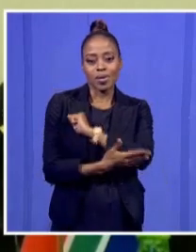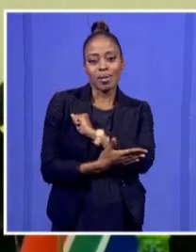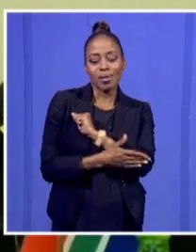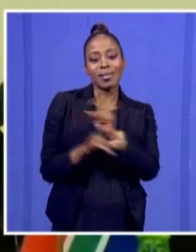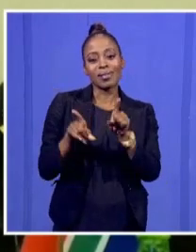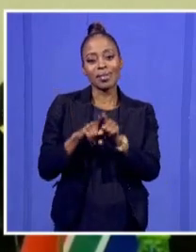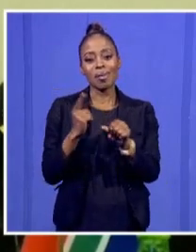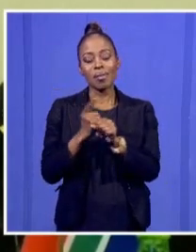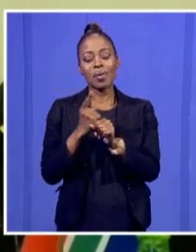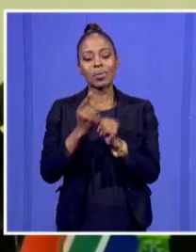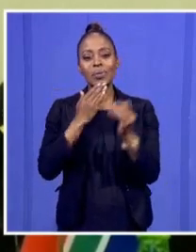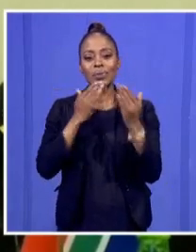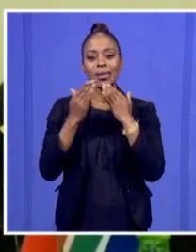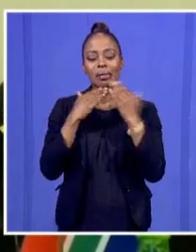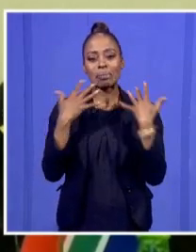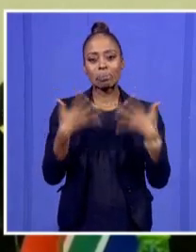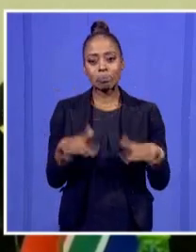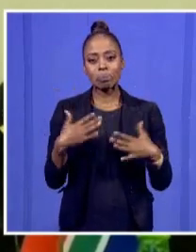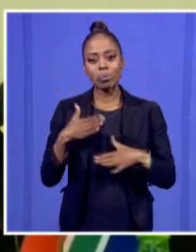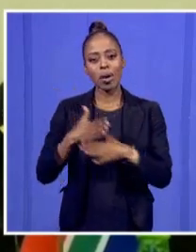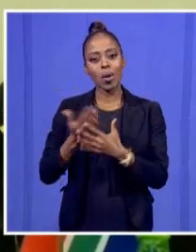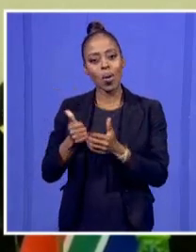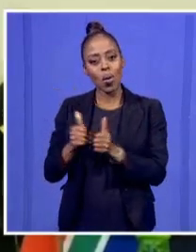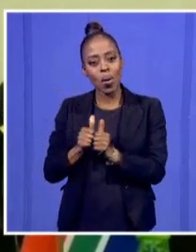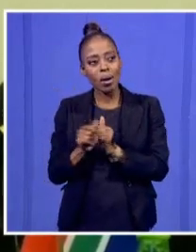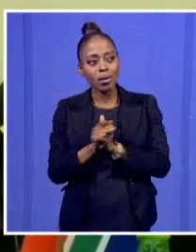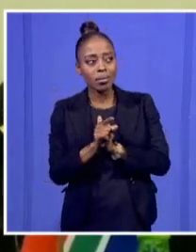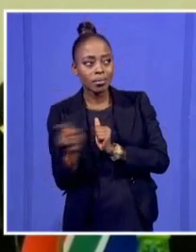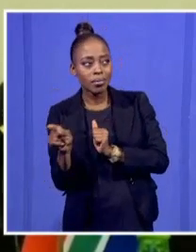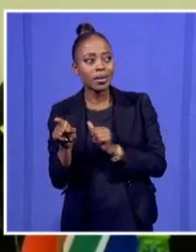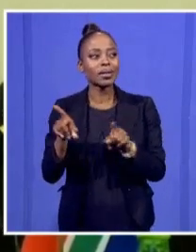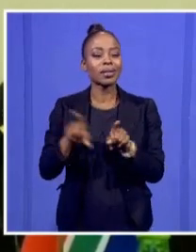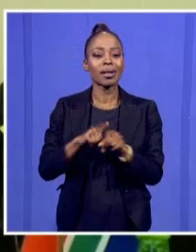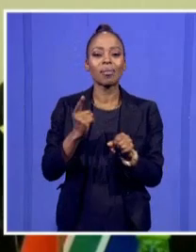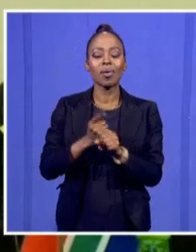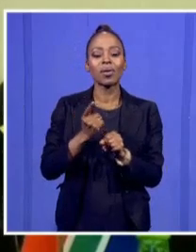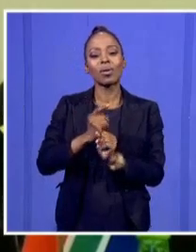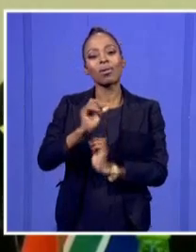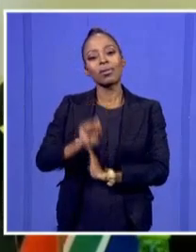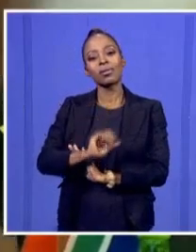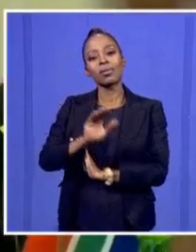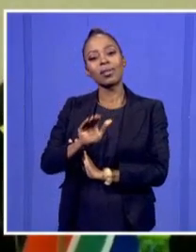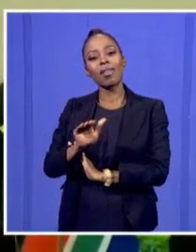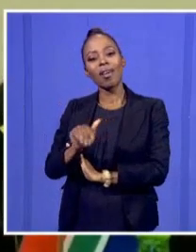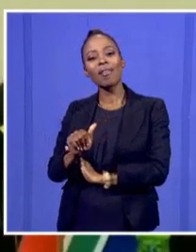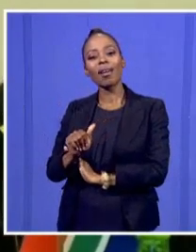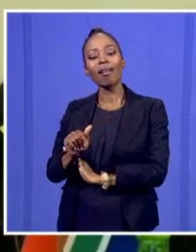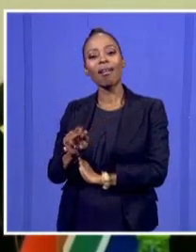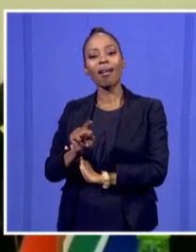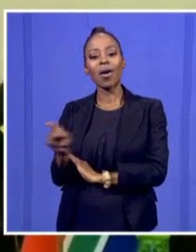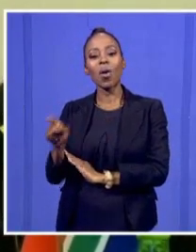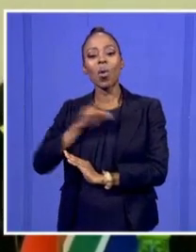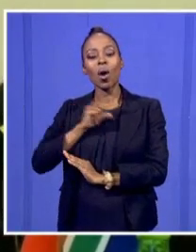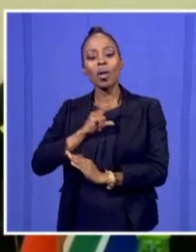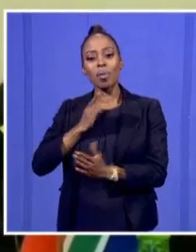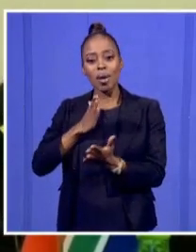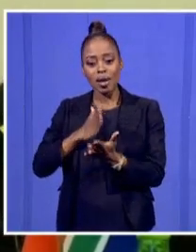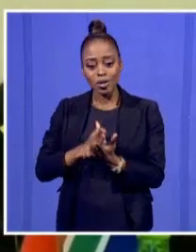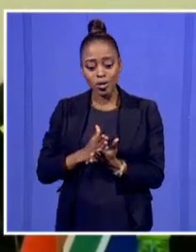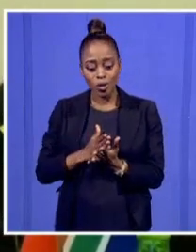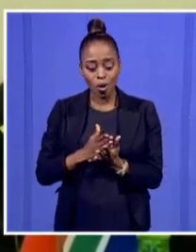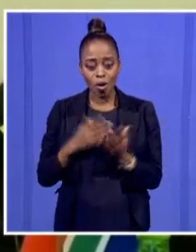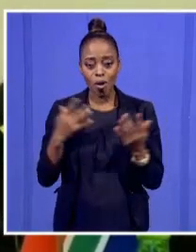thanks to all of my colleagues and also the South African side for making this round table happen